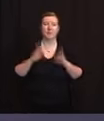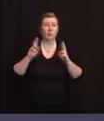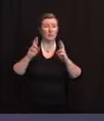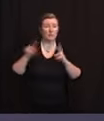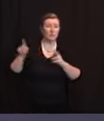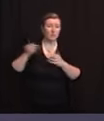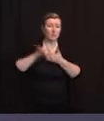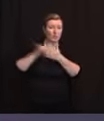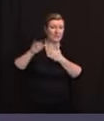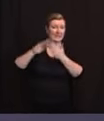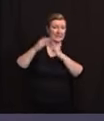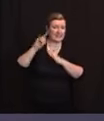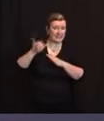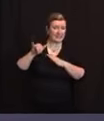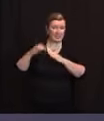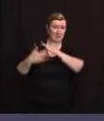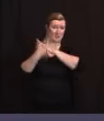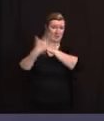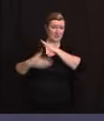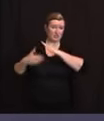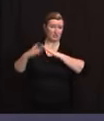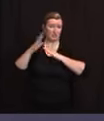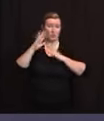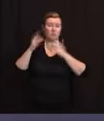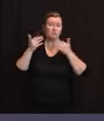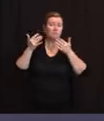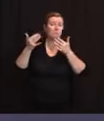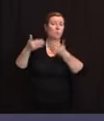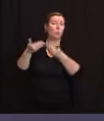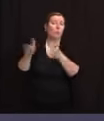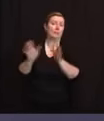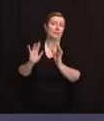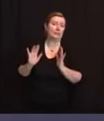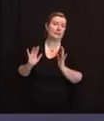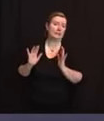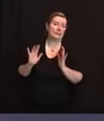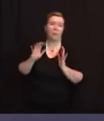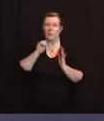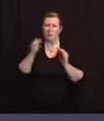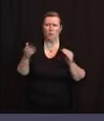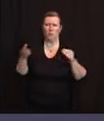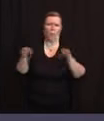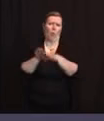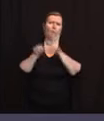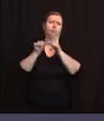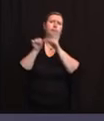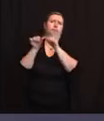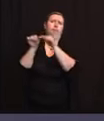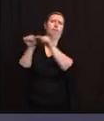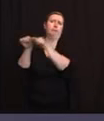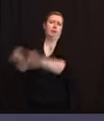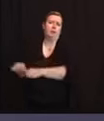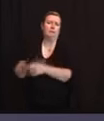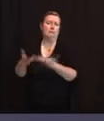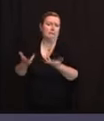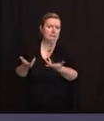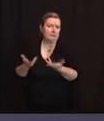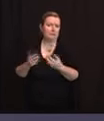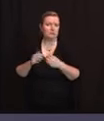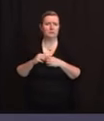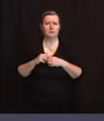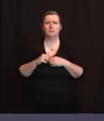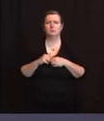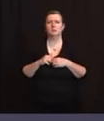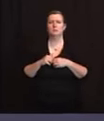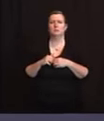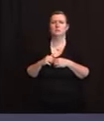maybe the curves are bending at different times in different geographies, but we're all trying to get back on our feet. And it's not just New York.